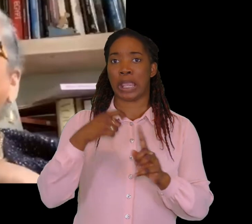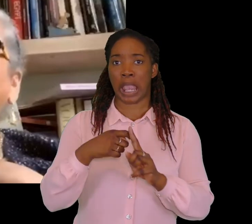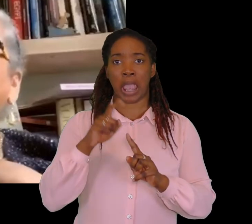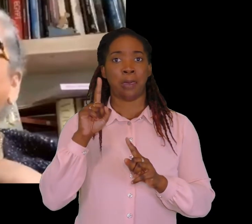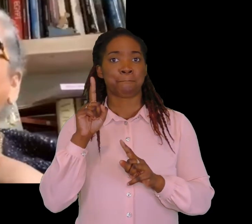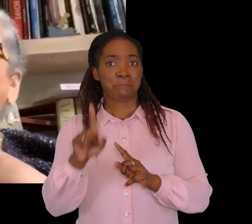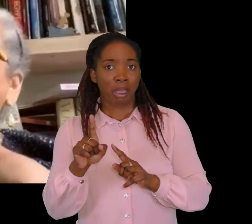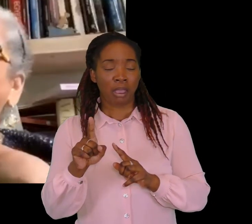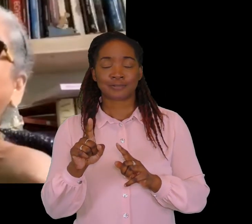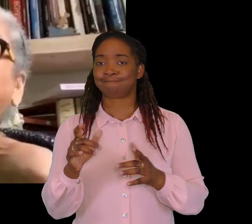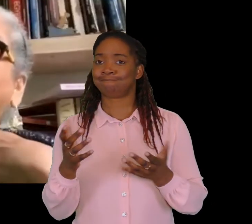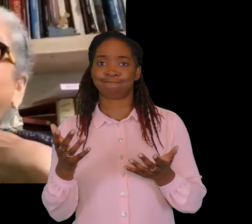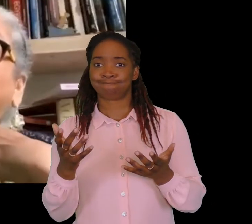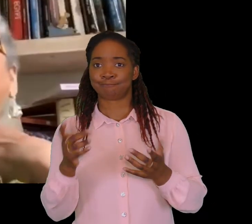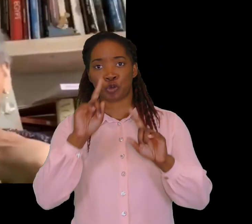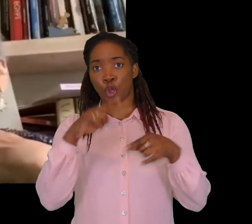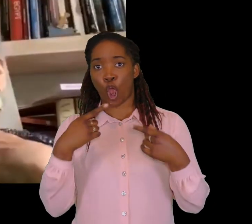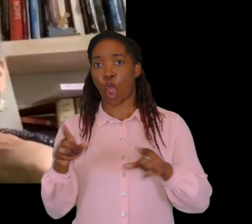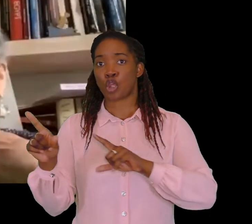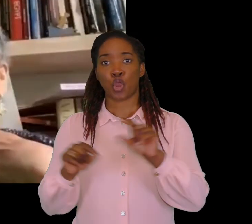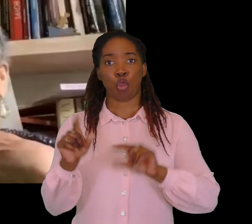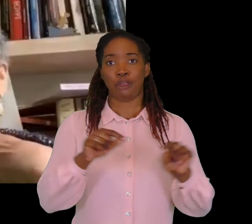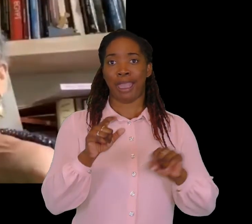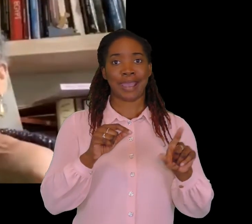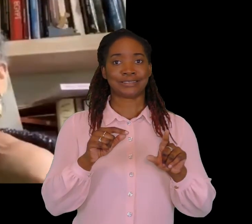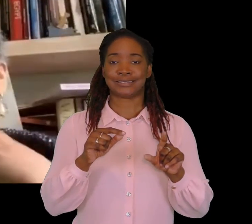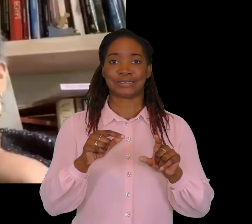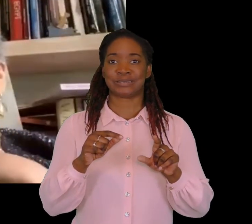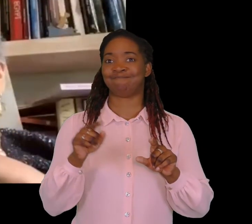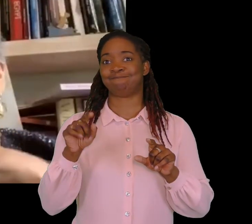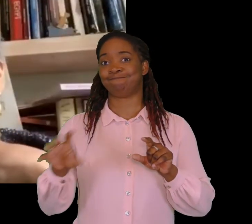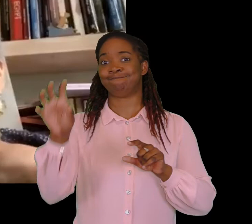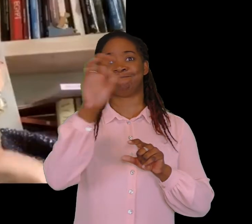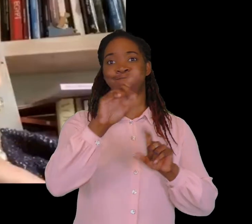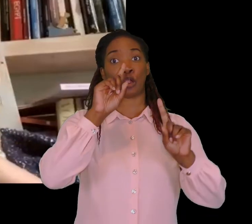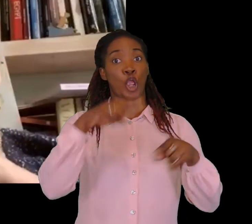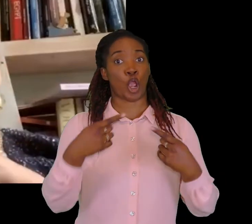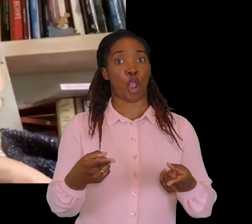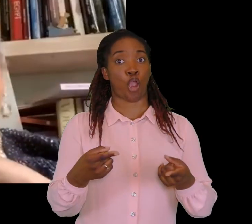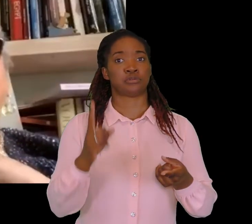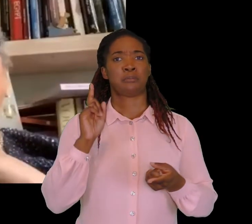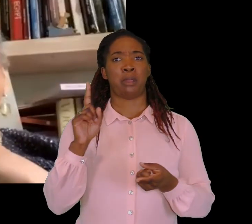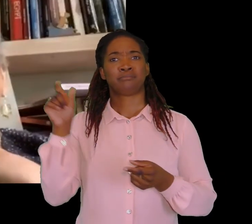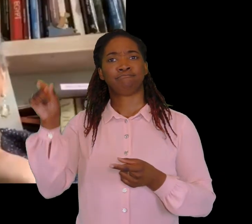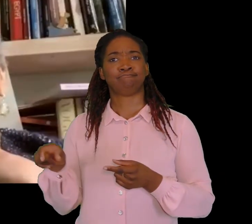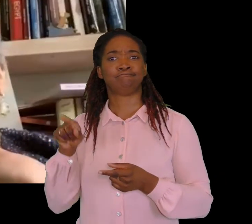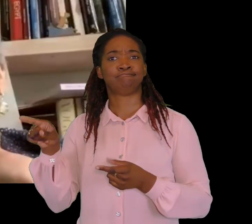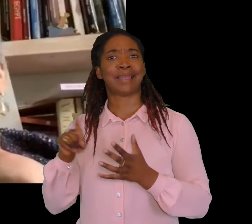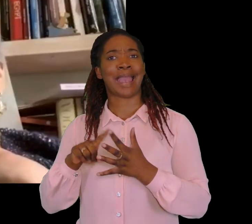might not necessarily be able to curate around the country. Whereas someone like